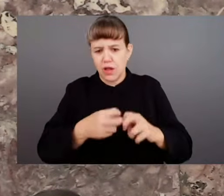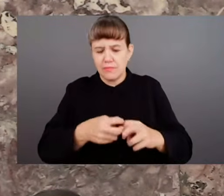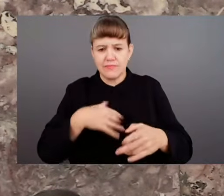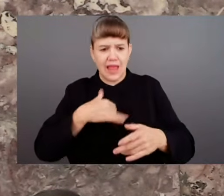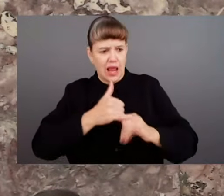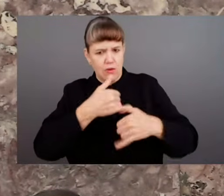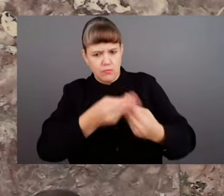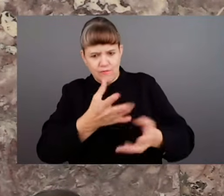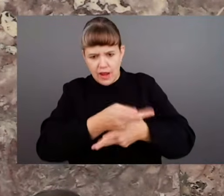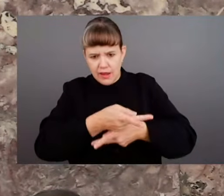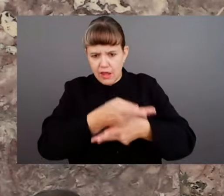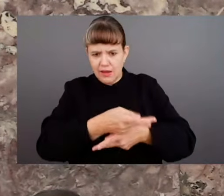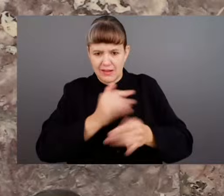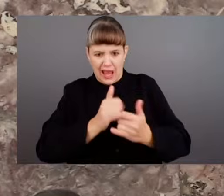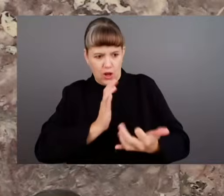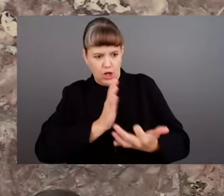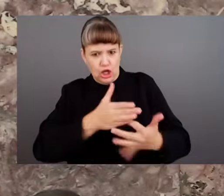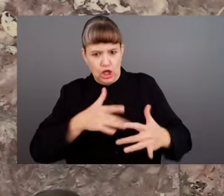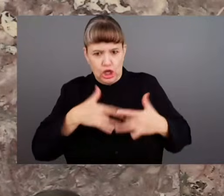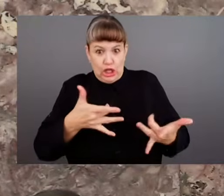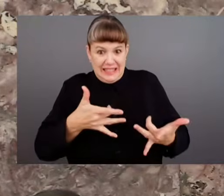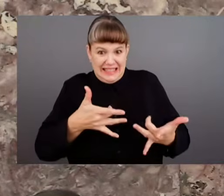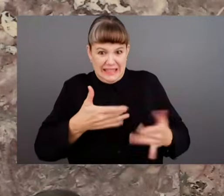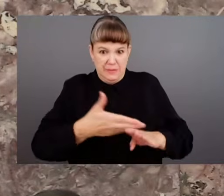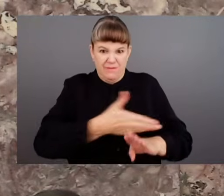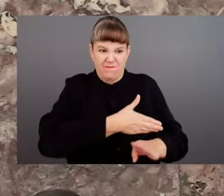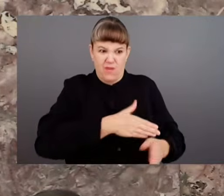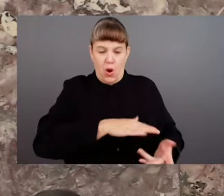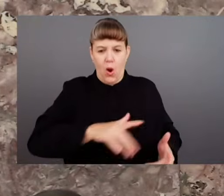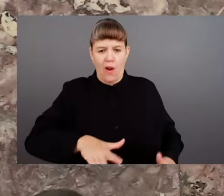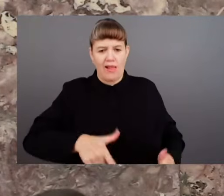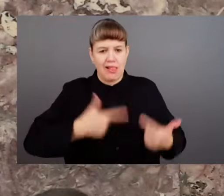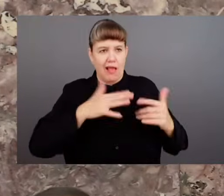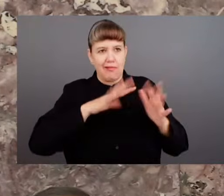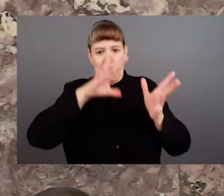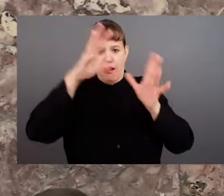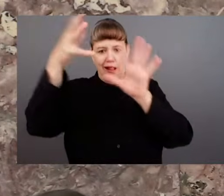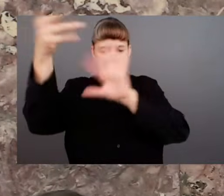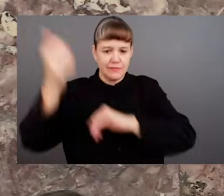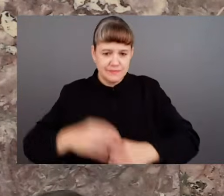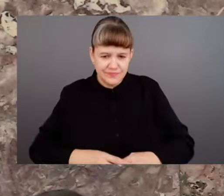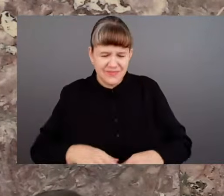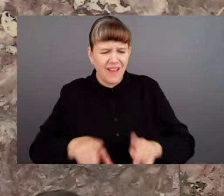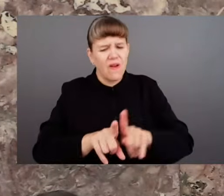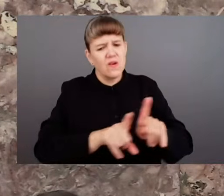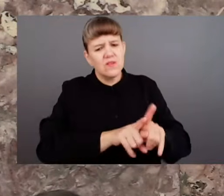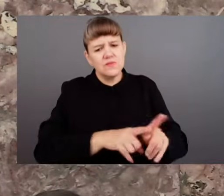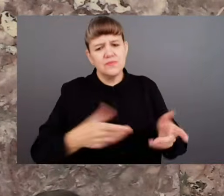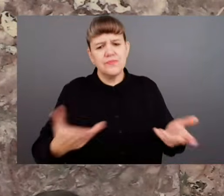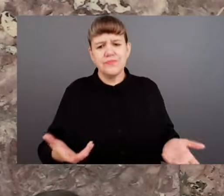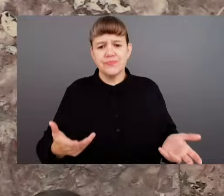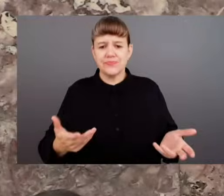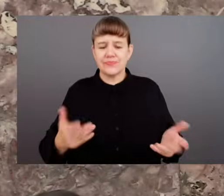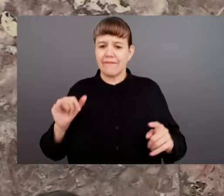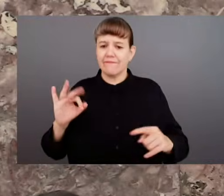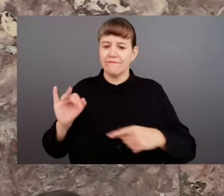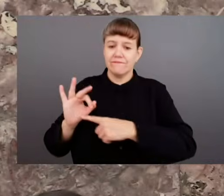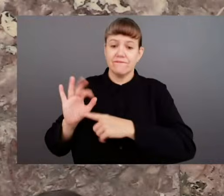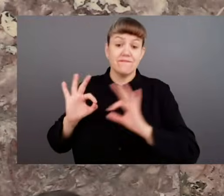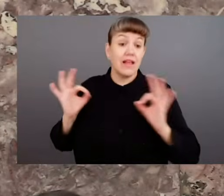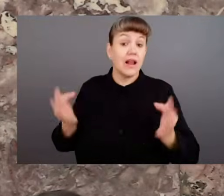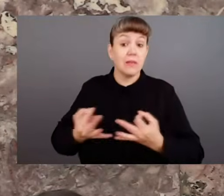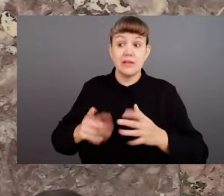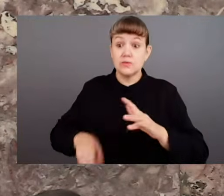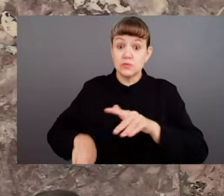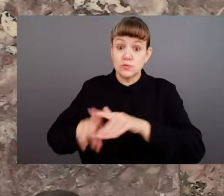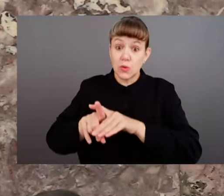more serious, as well as being able to address those issues such as when families present at emergency rooms. Mr. Speaker,